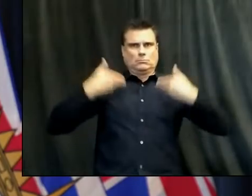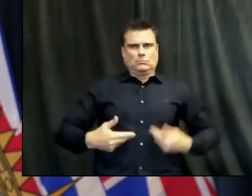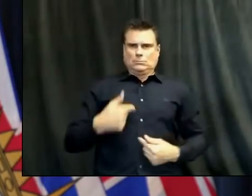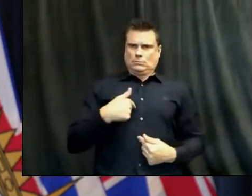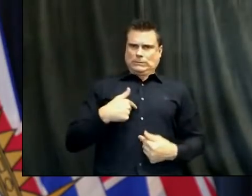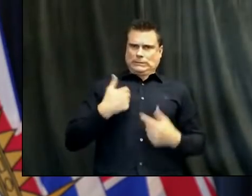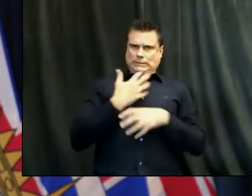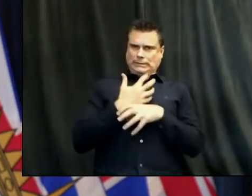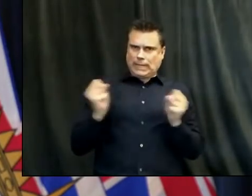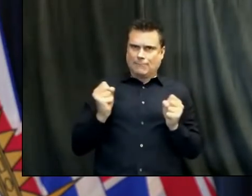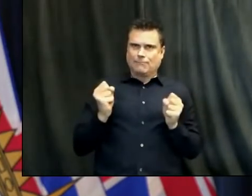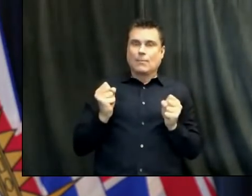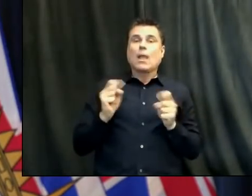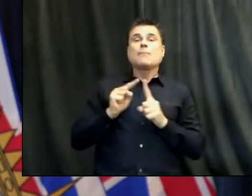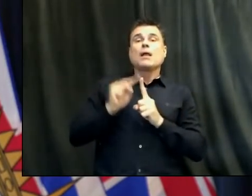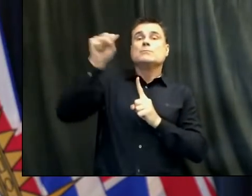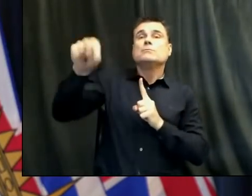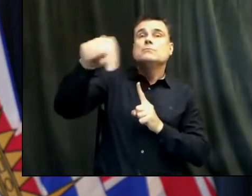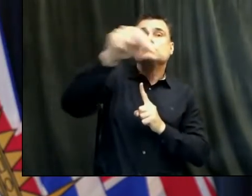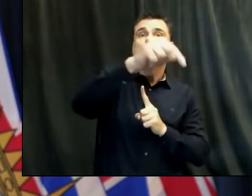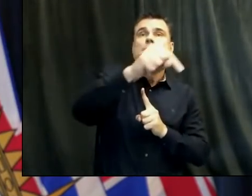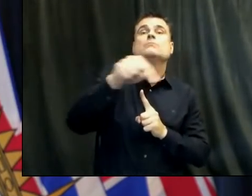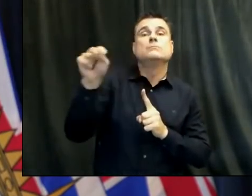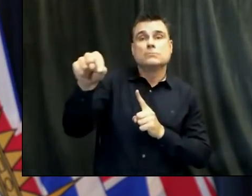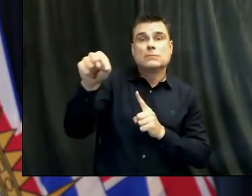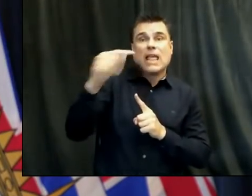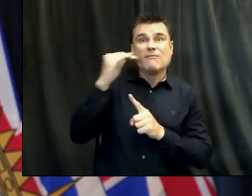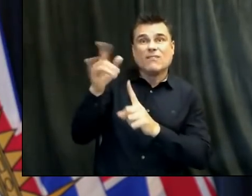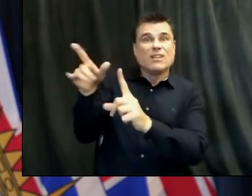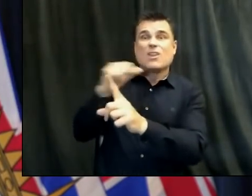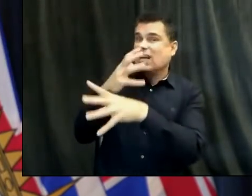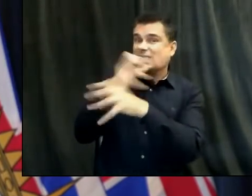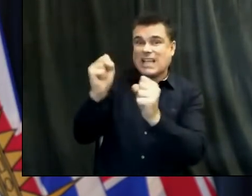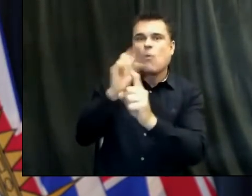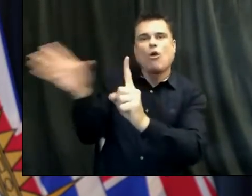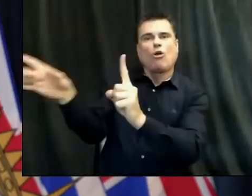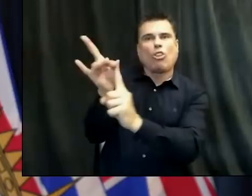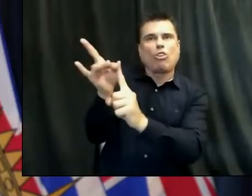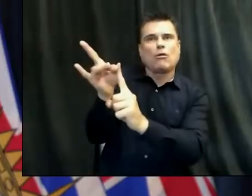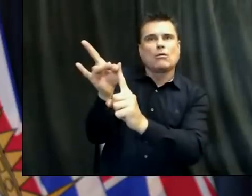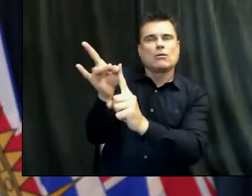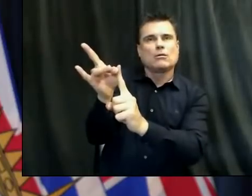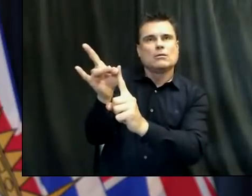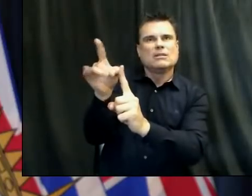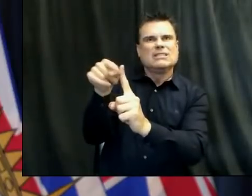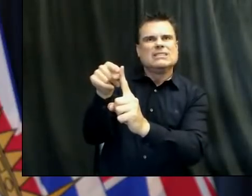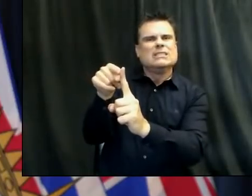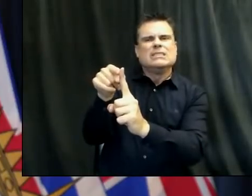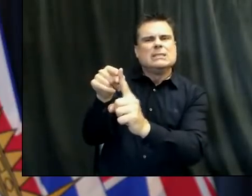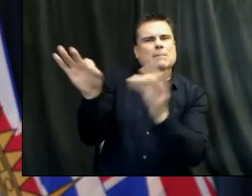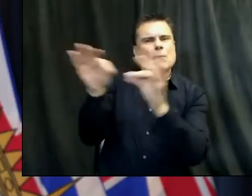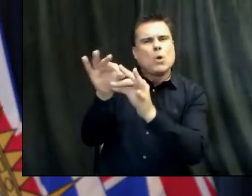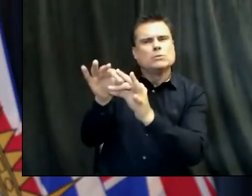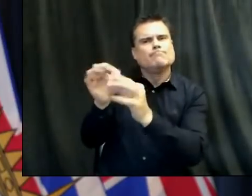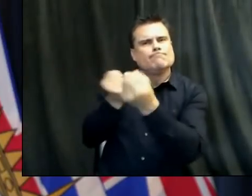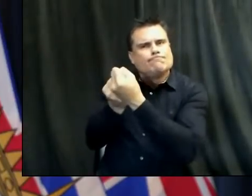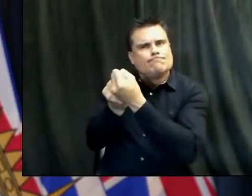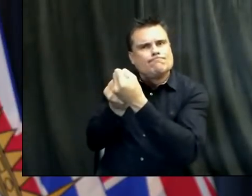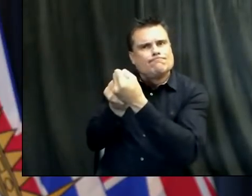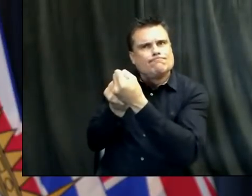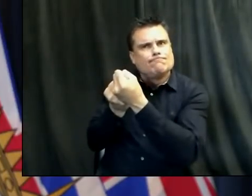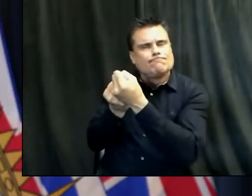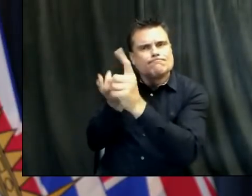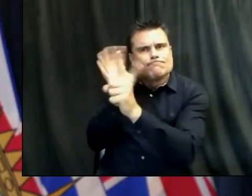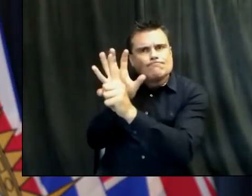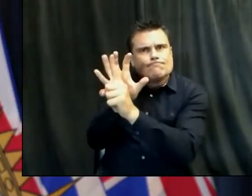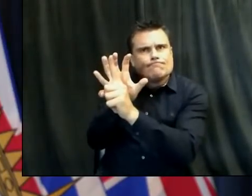to be infected and supporting them to contact people who they may have been close to, supporting them in